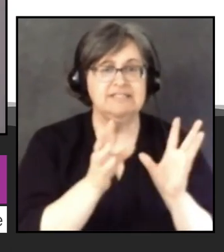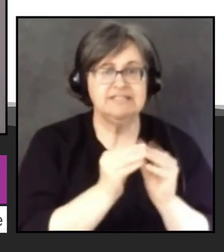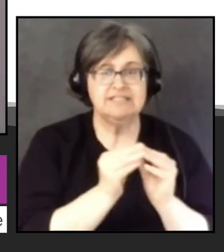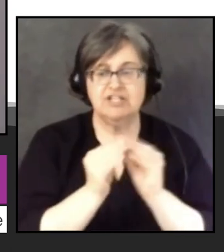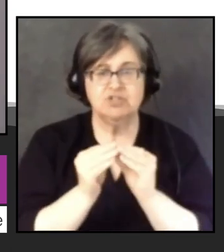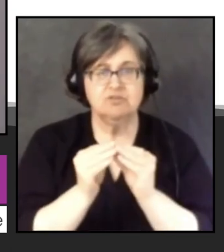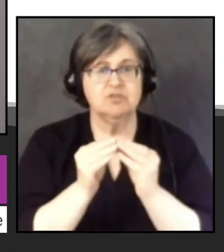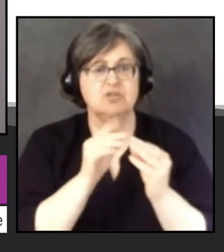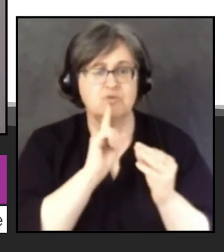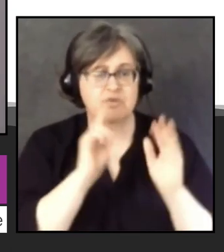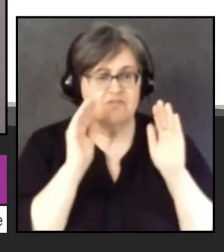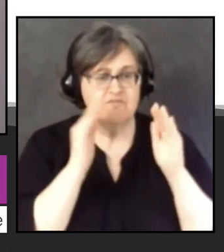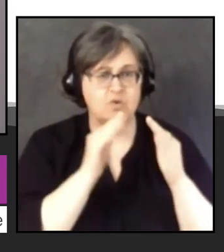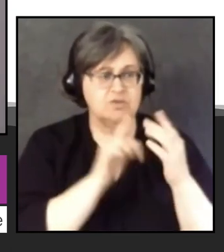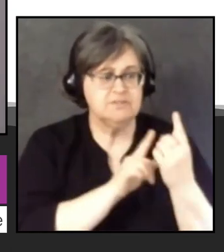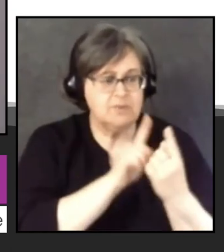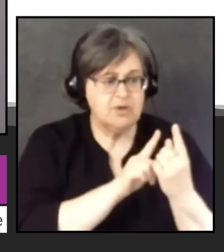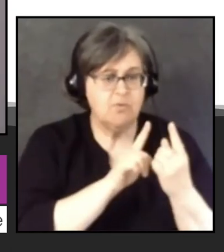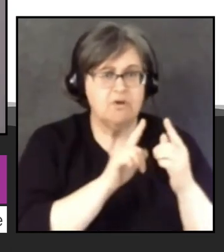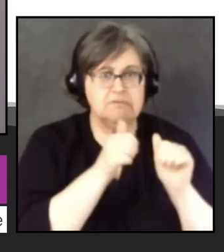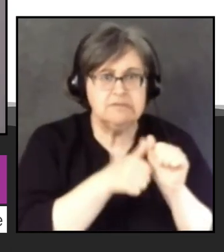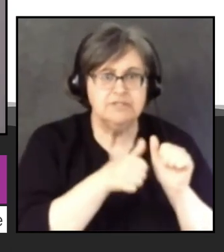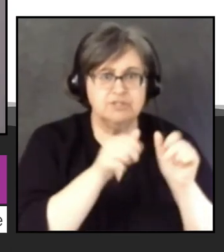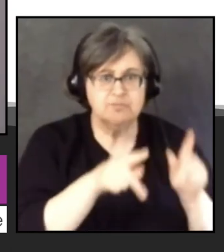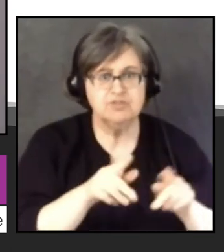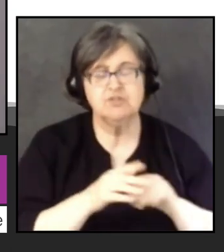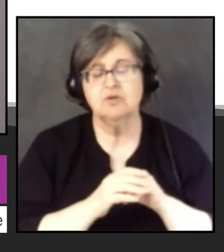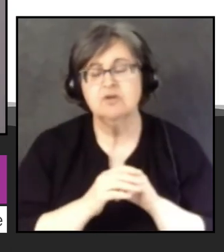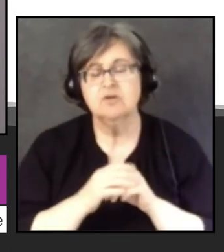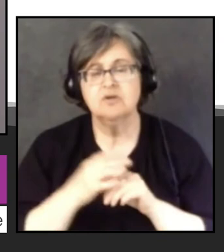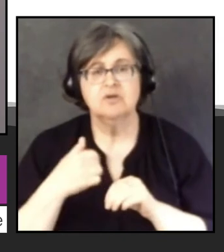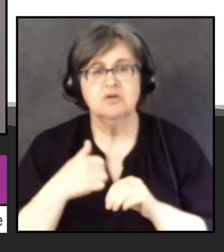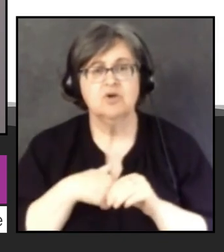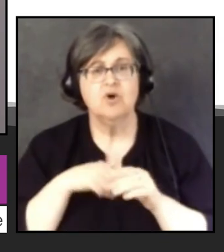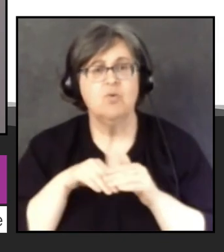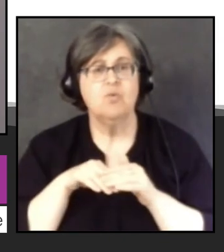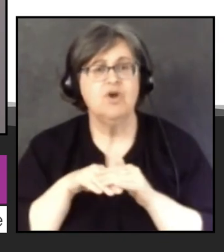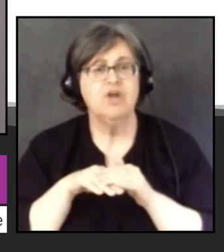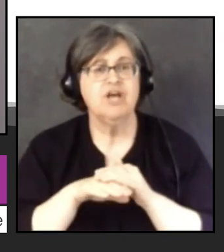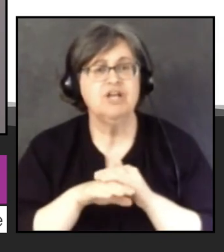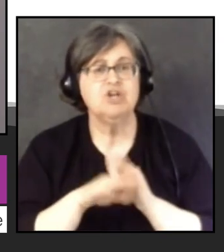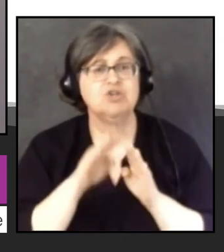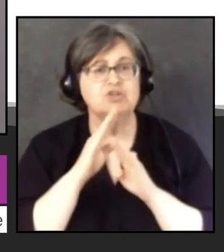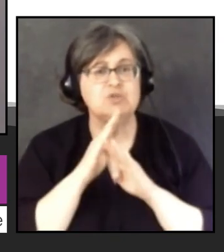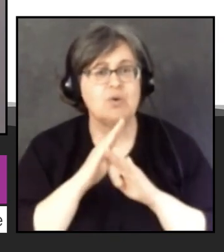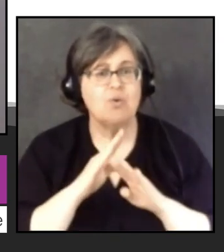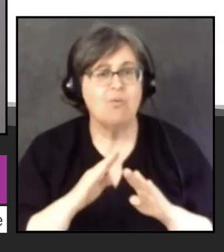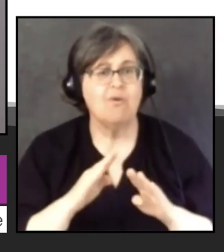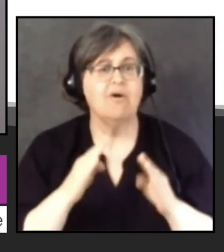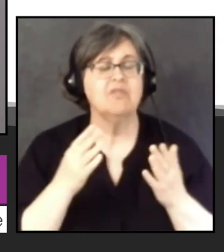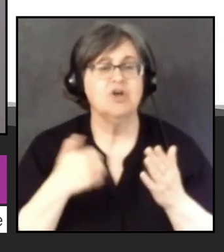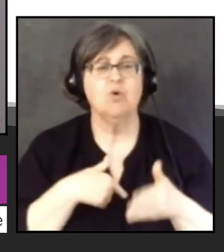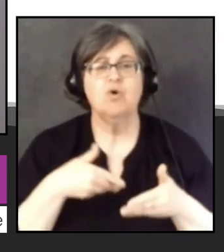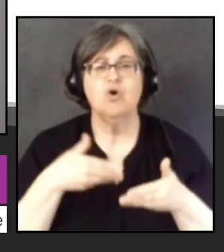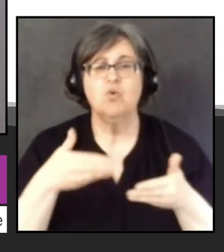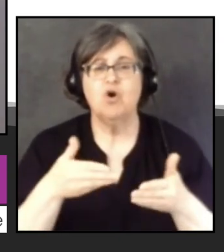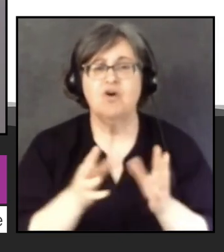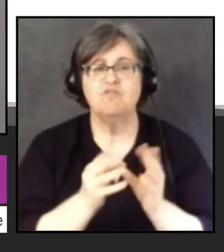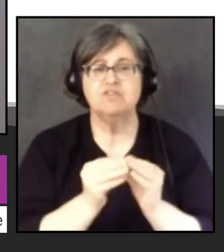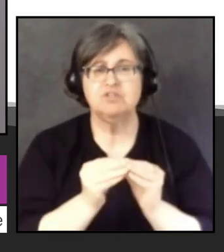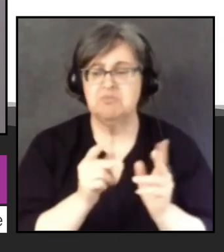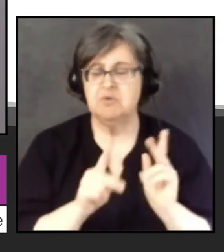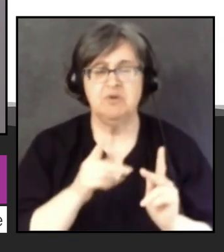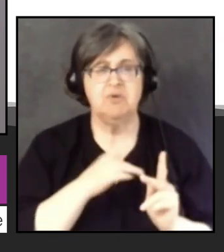it specifically to them. We entered softly and were able to offer a session that folks were able to